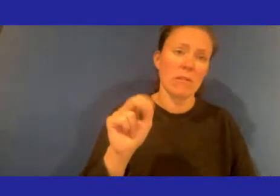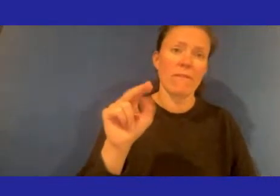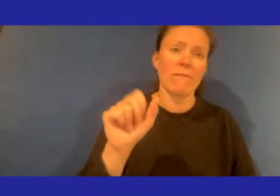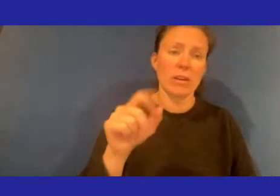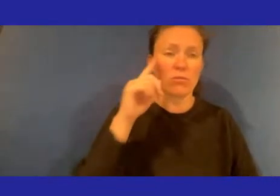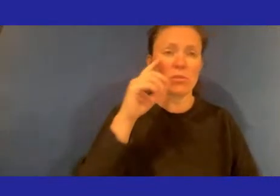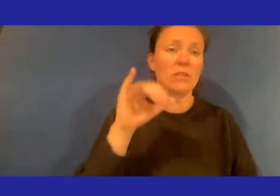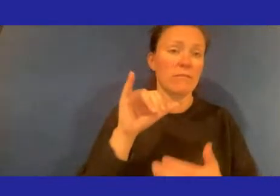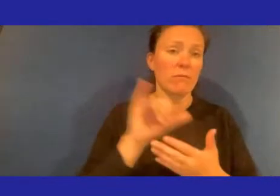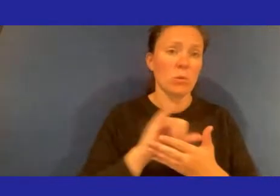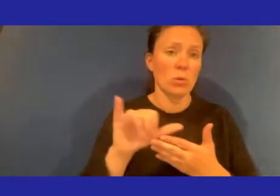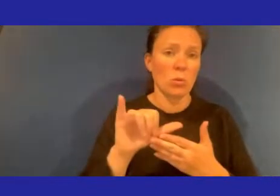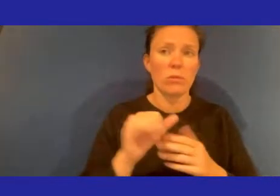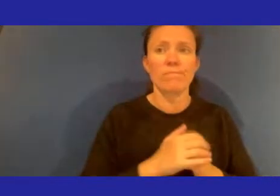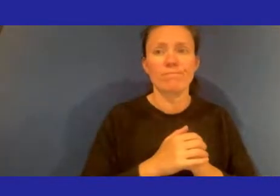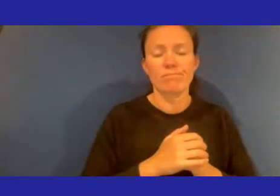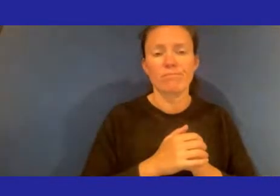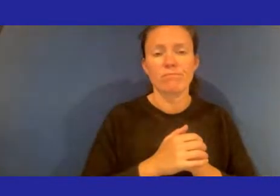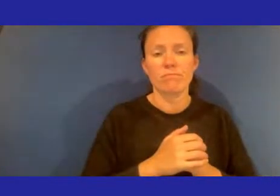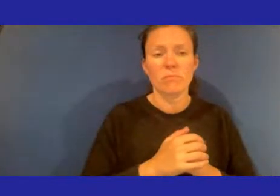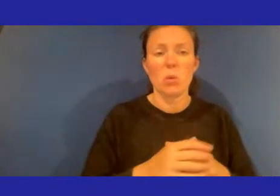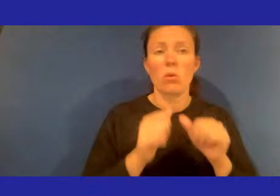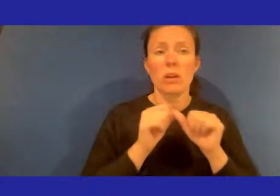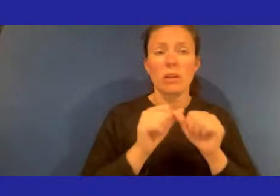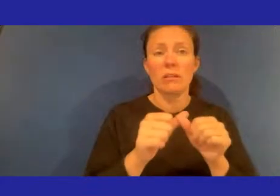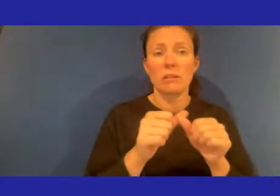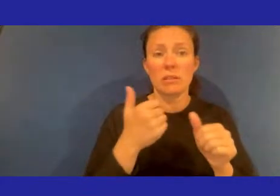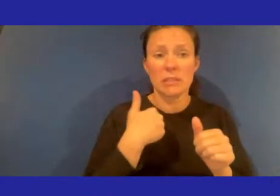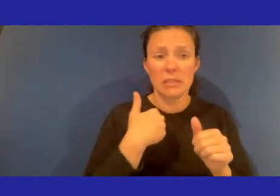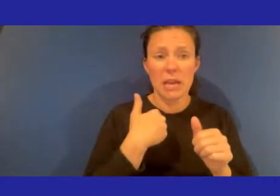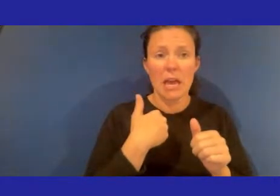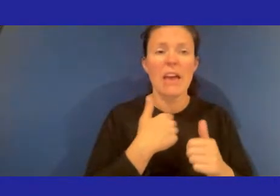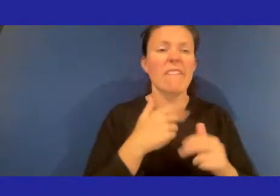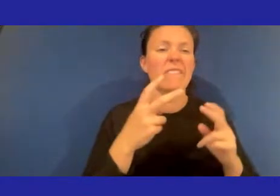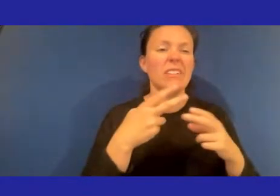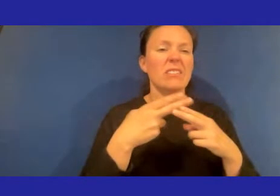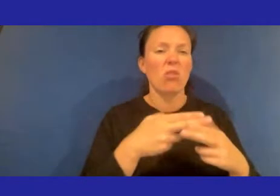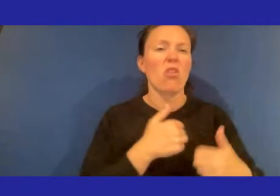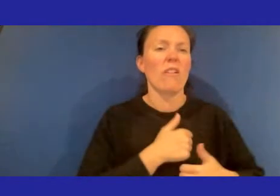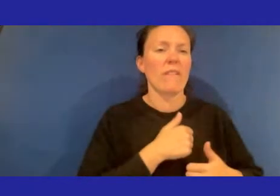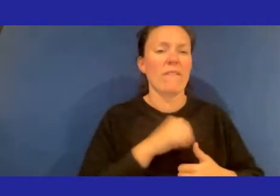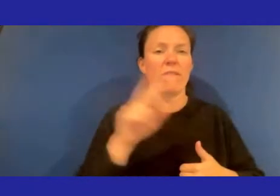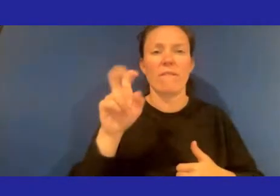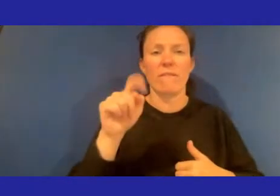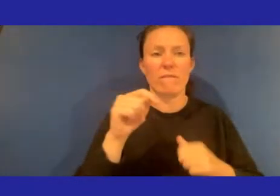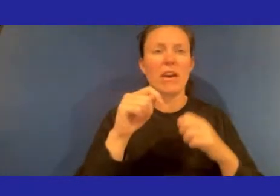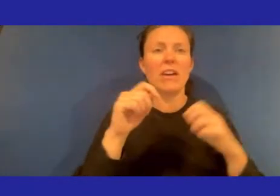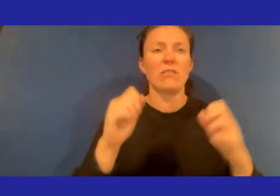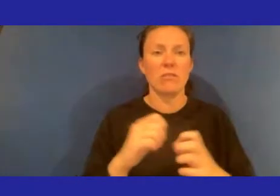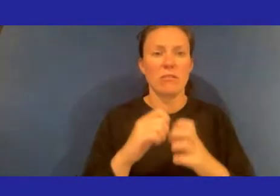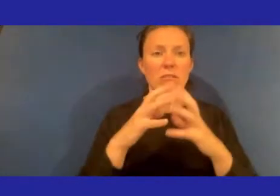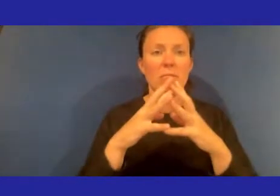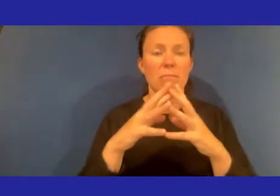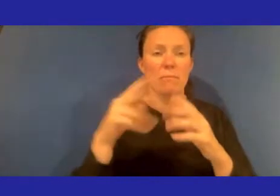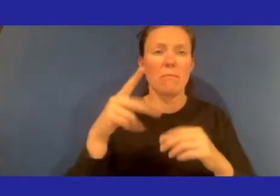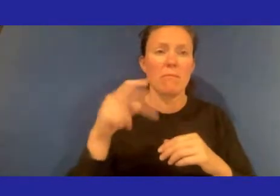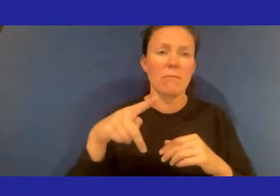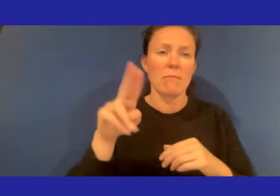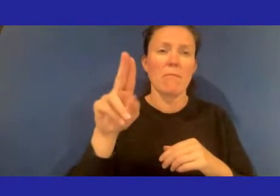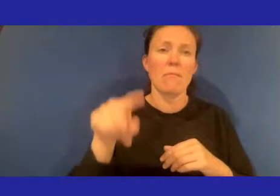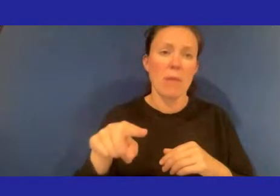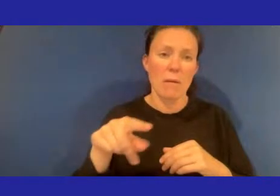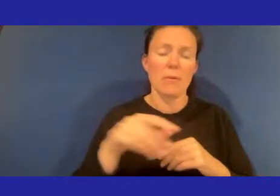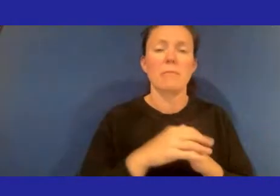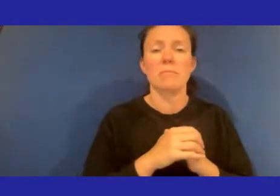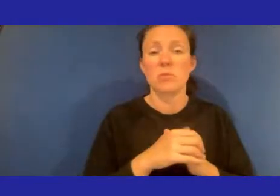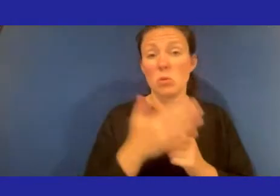We continue to have veteran pop-ups that we've accomplished in several of the facilities with very good participation,